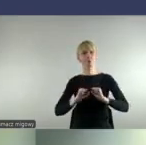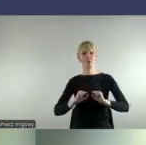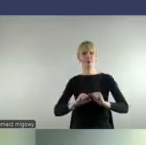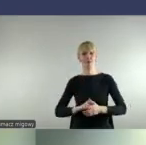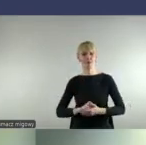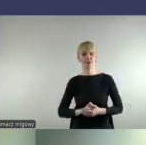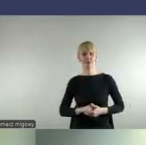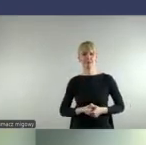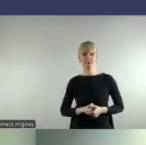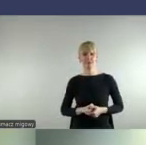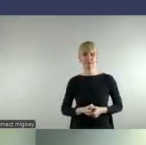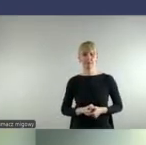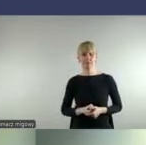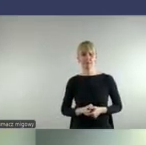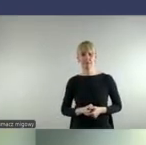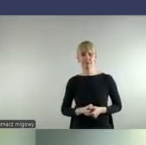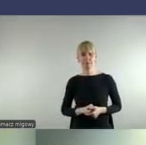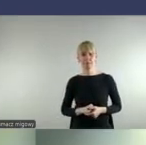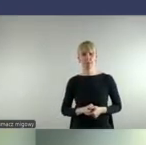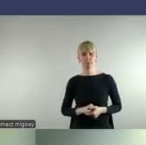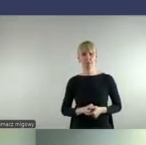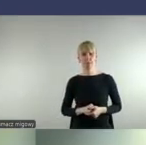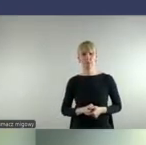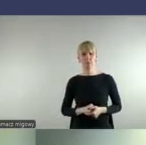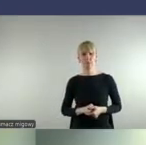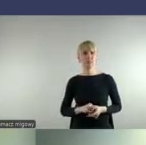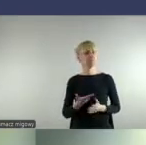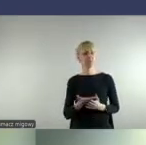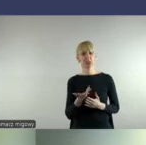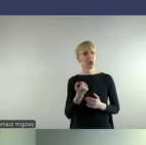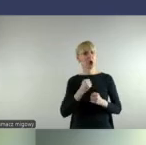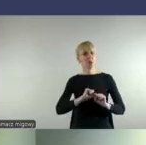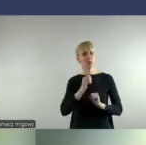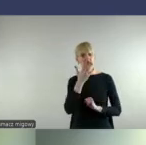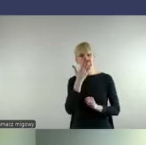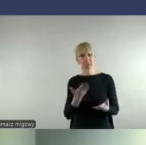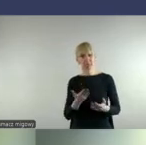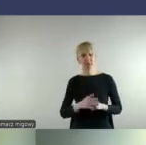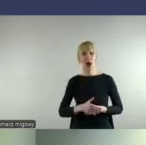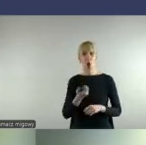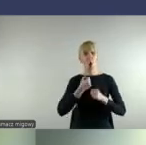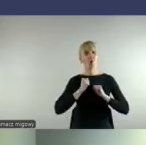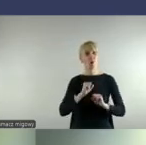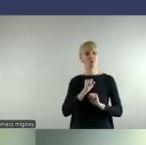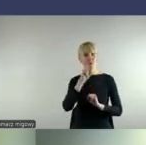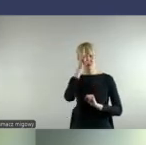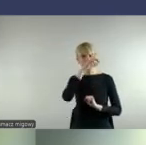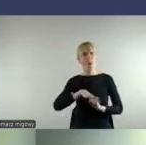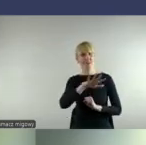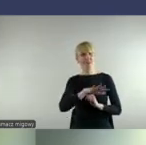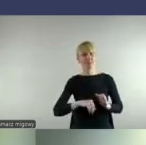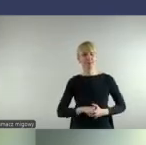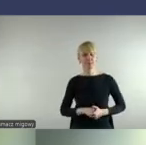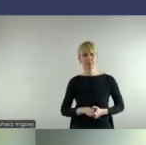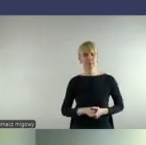So what does resilience actually mean in a community context? There's still a lack of consensus, but what there